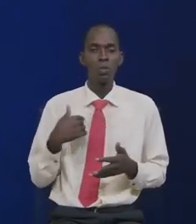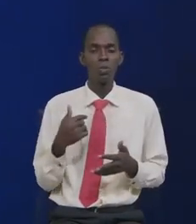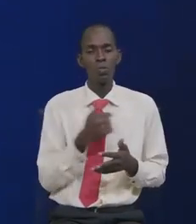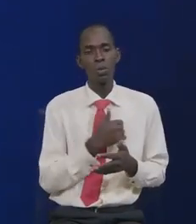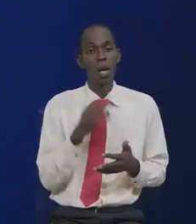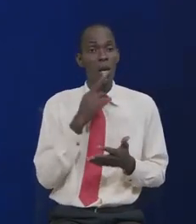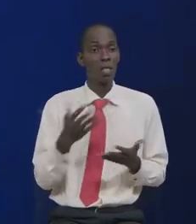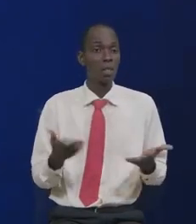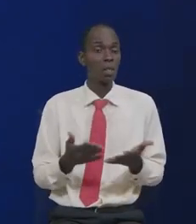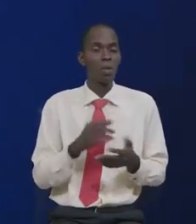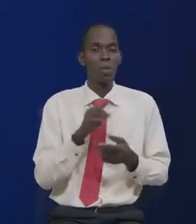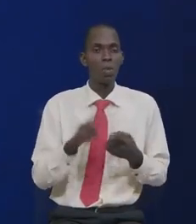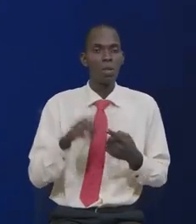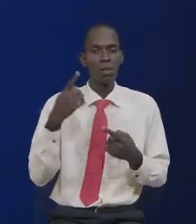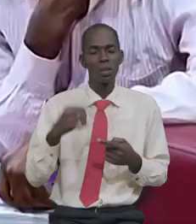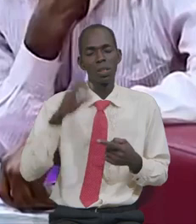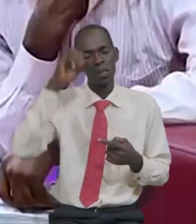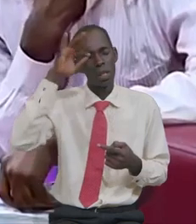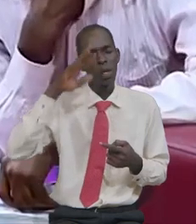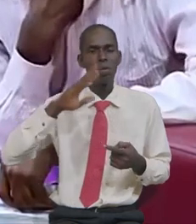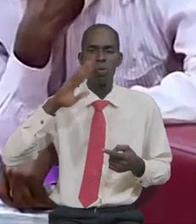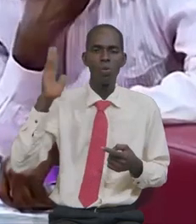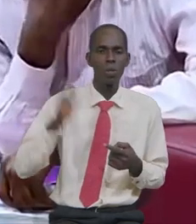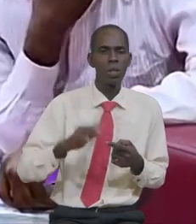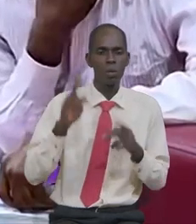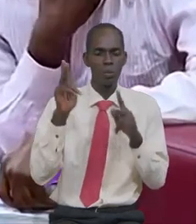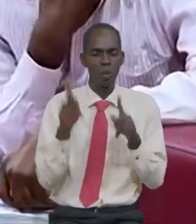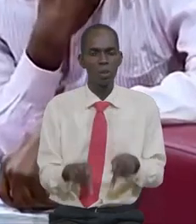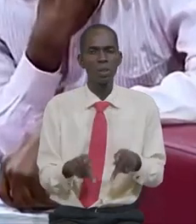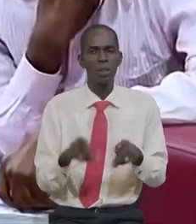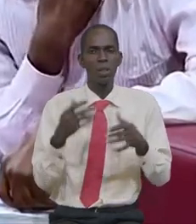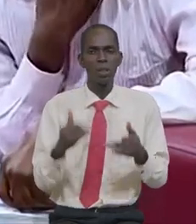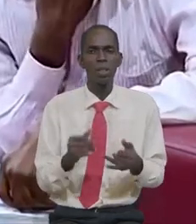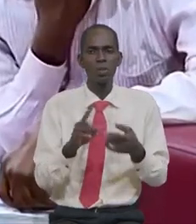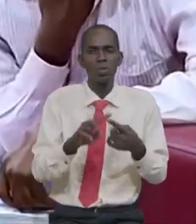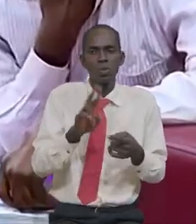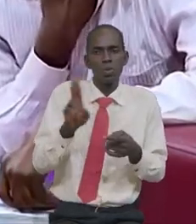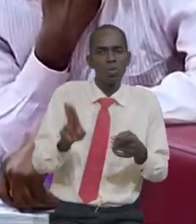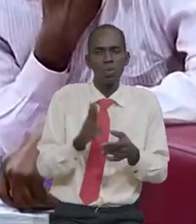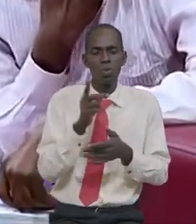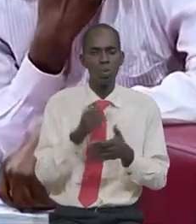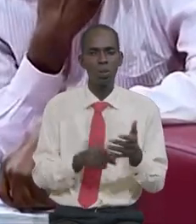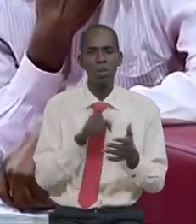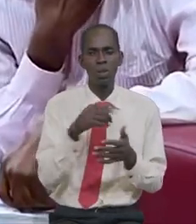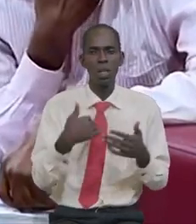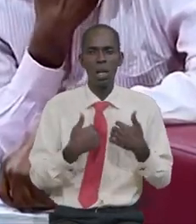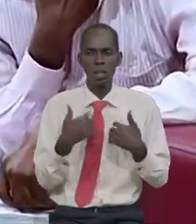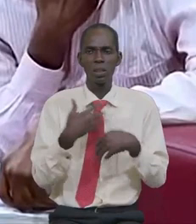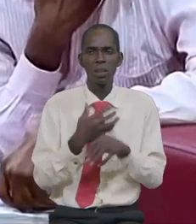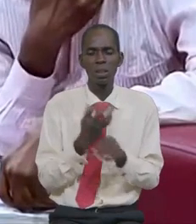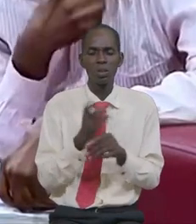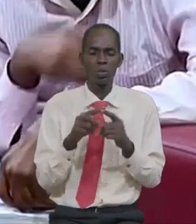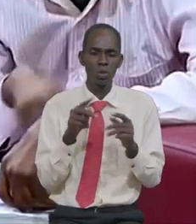a wicked person, an evil person, to use what he has created to kill and to destroy his